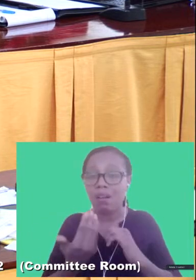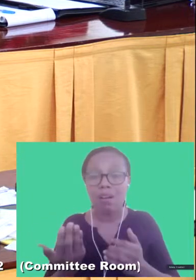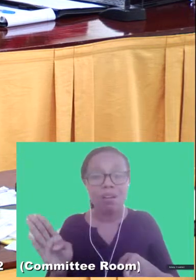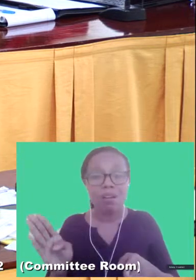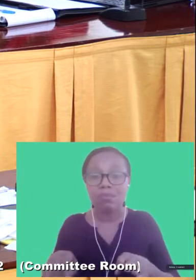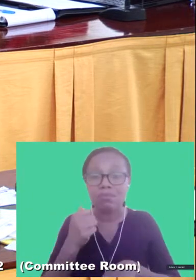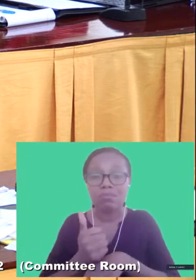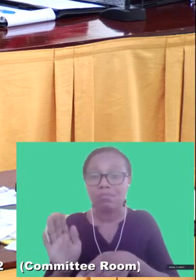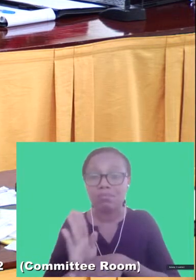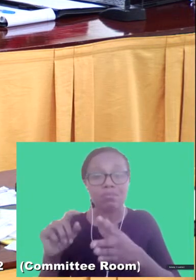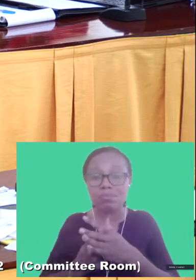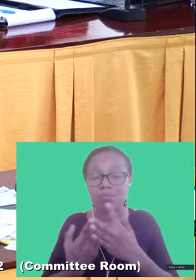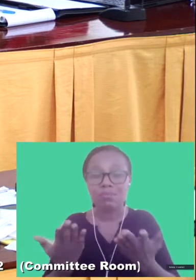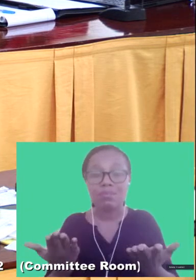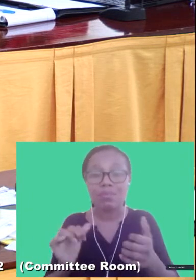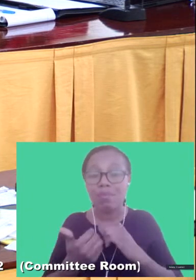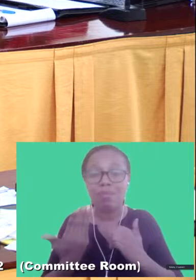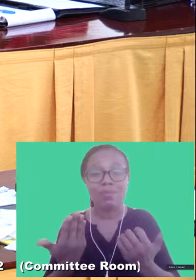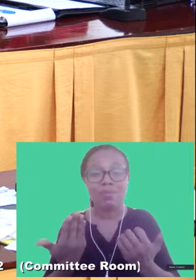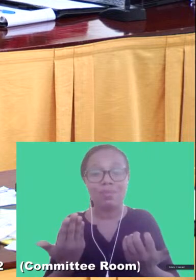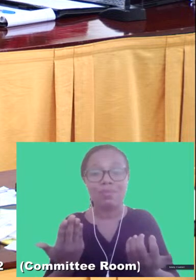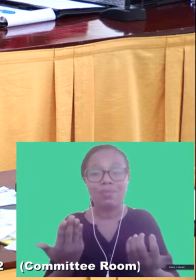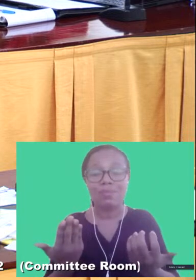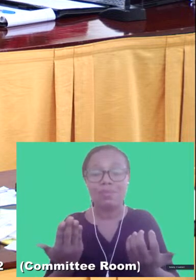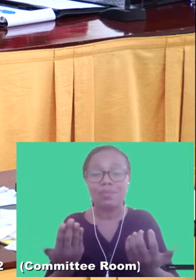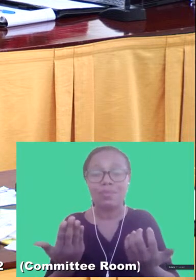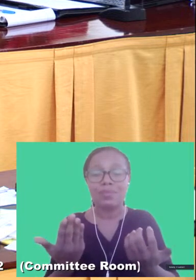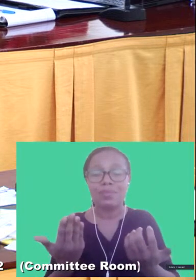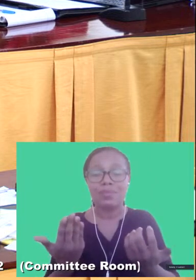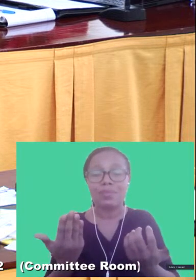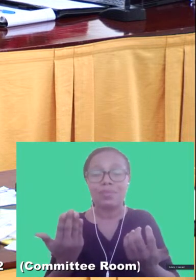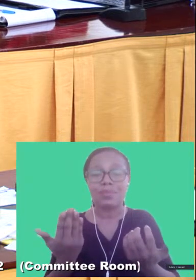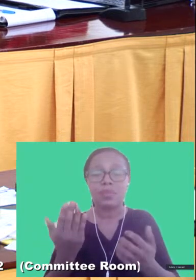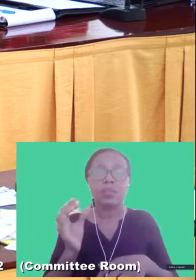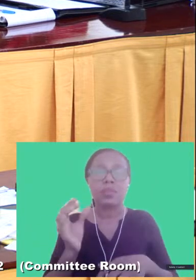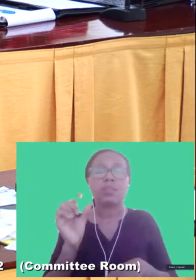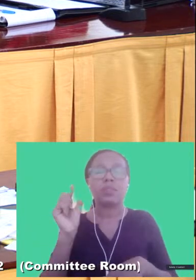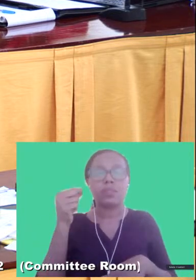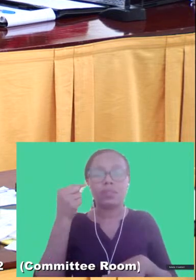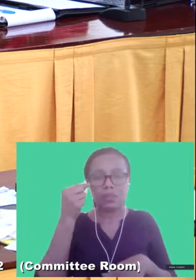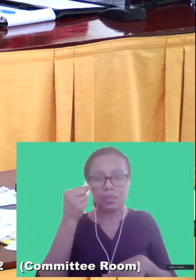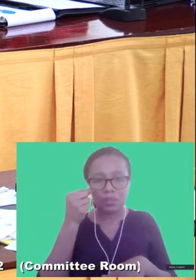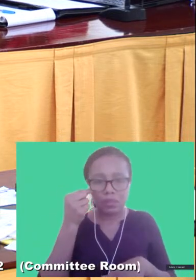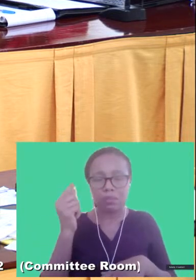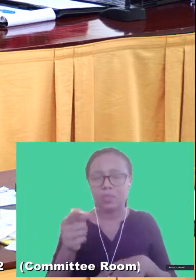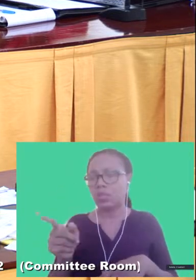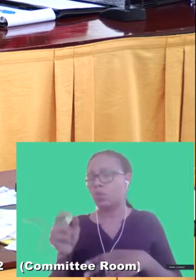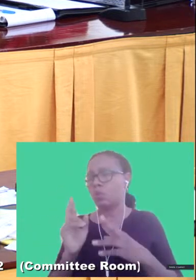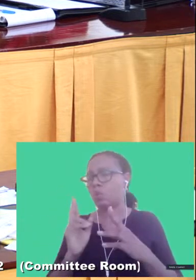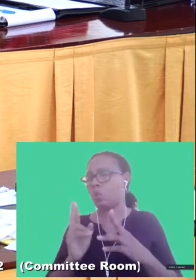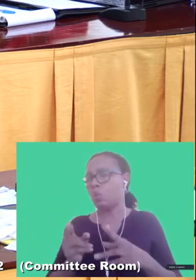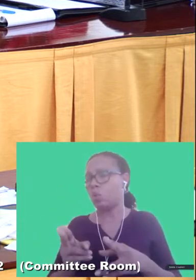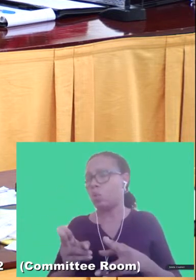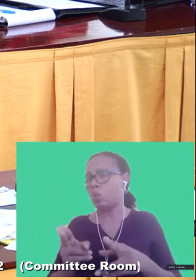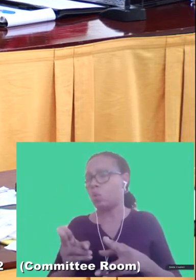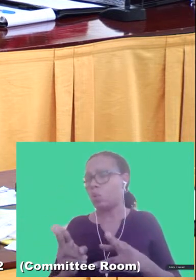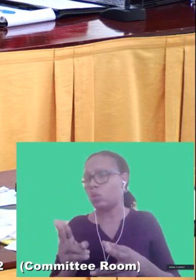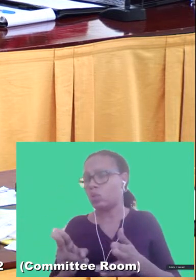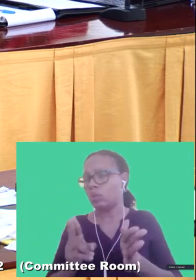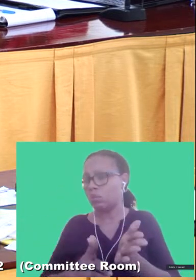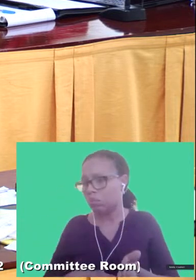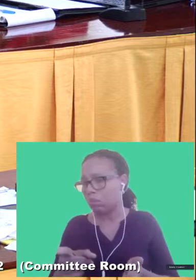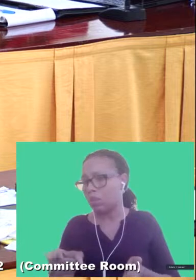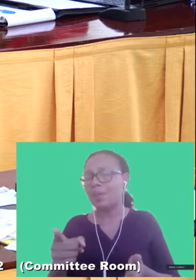record that you've alluded to just now, government must be mindful, in my judgment, of that, and government must be the intervener